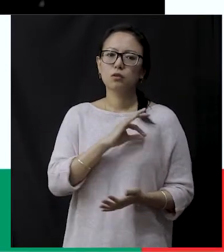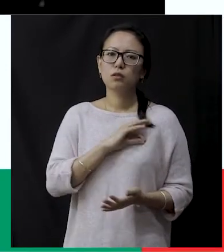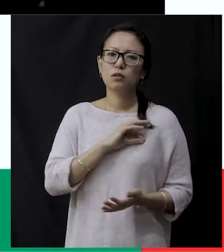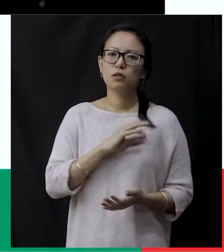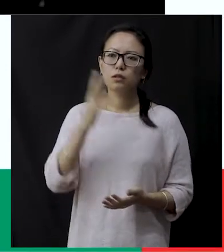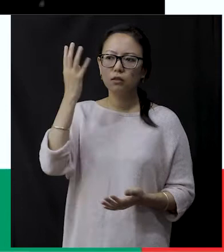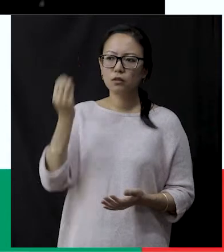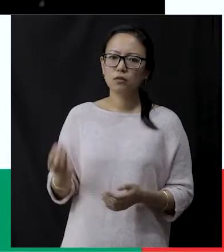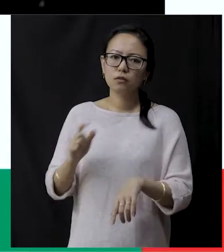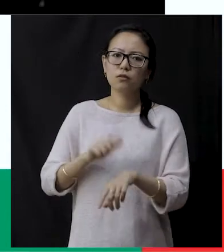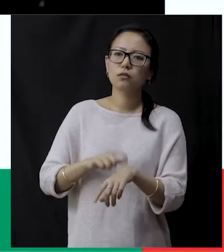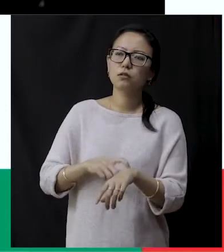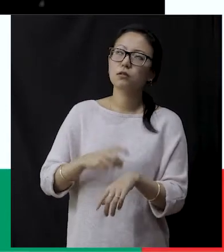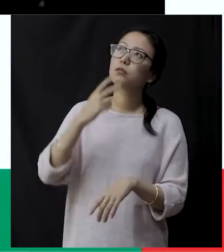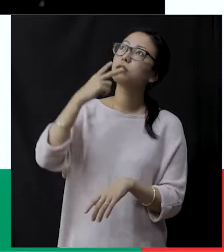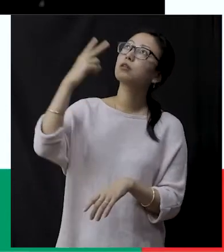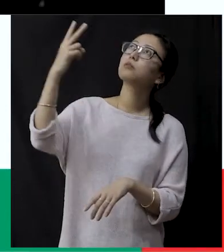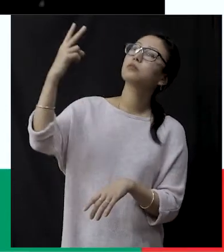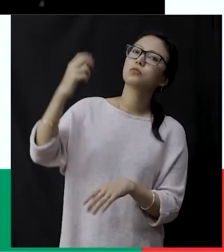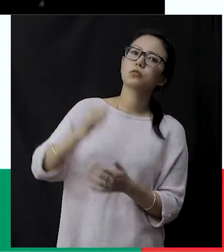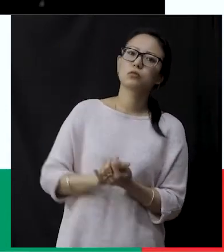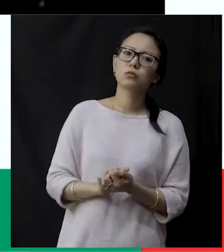So what do you see in the night sky?